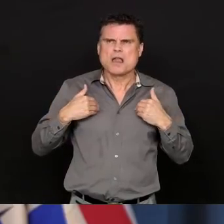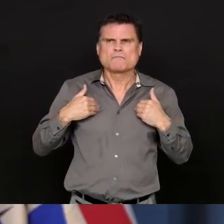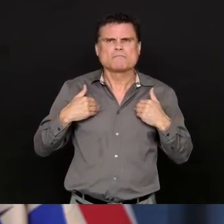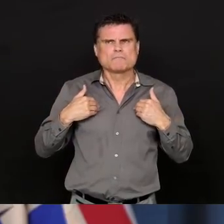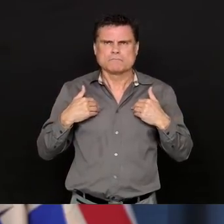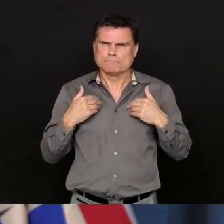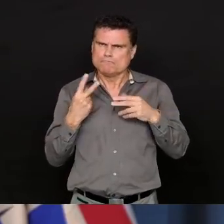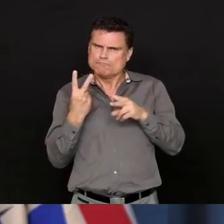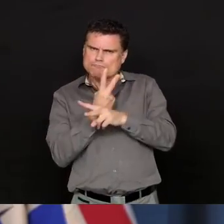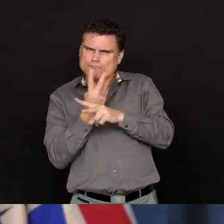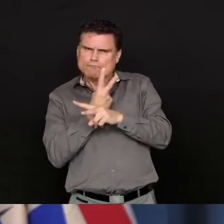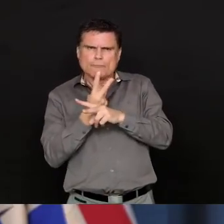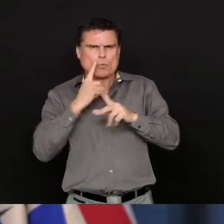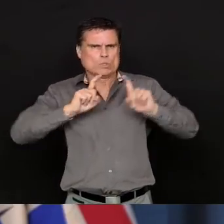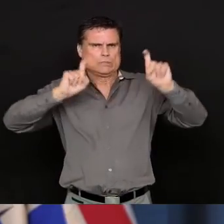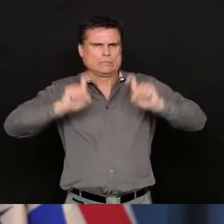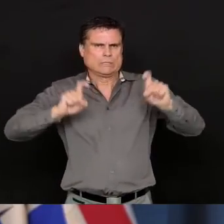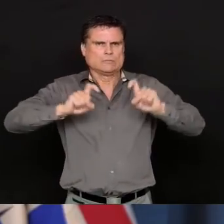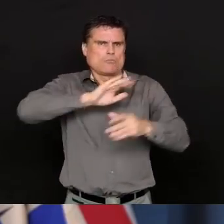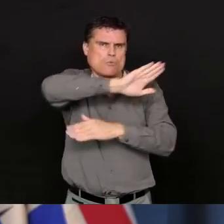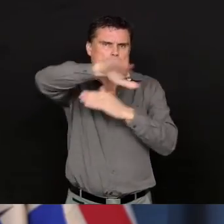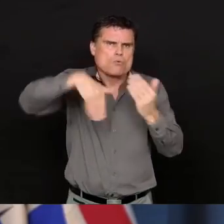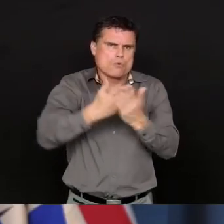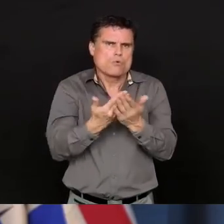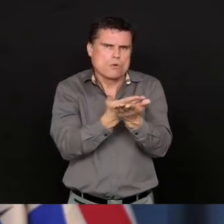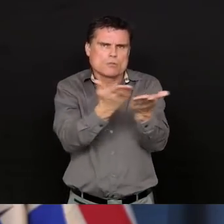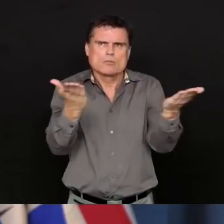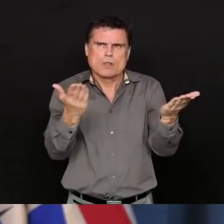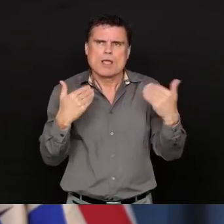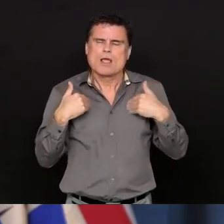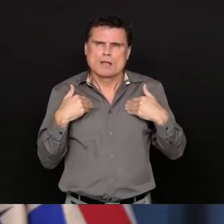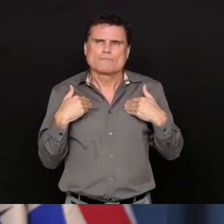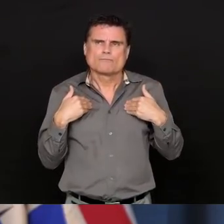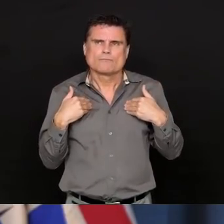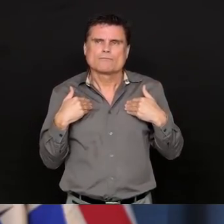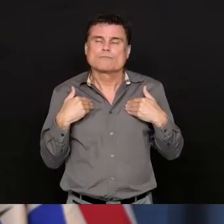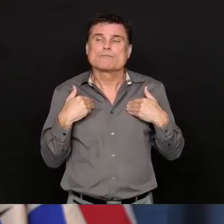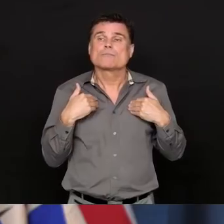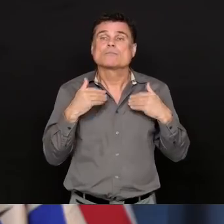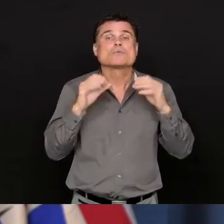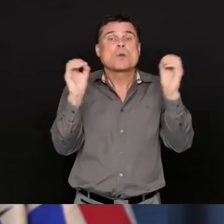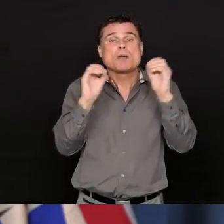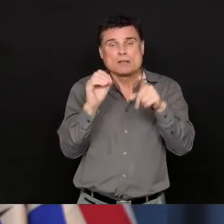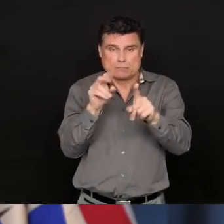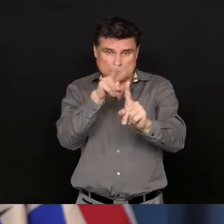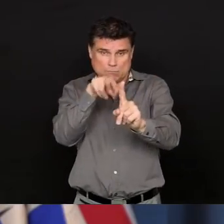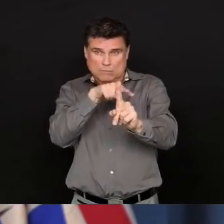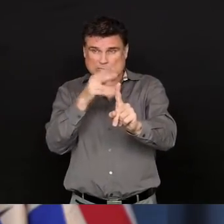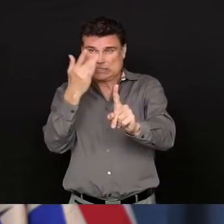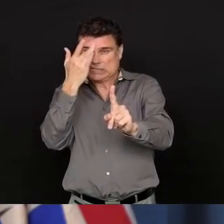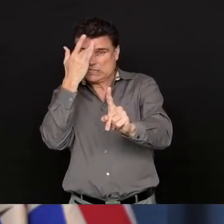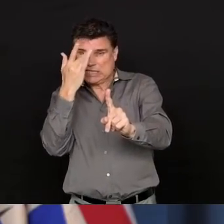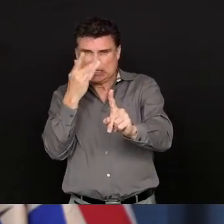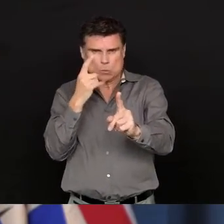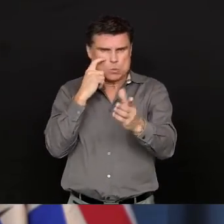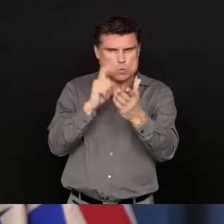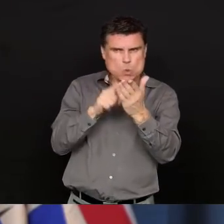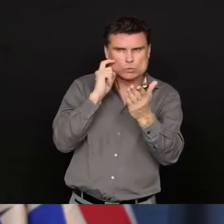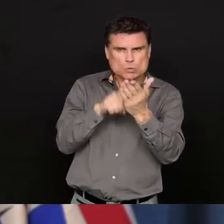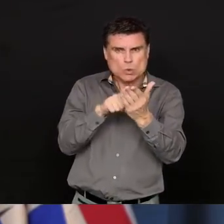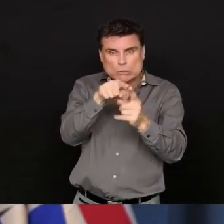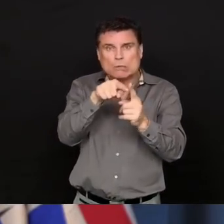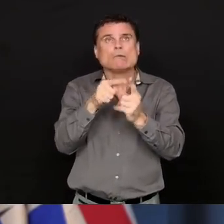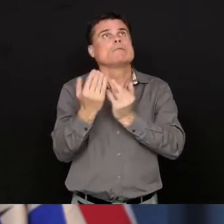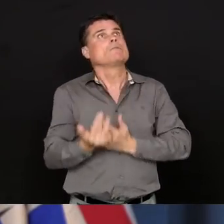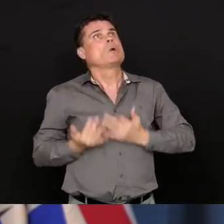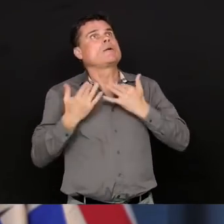obviously right now we're in the thick of things. This is the 2-week period where we will see